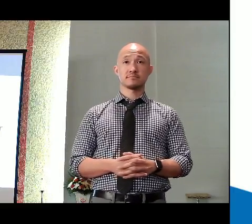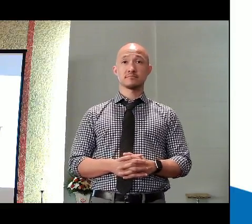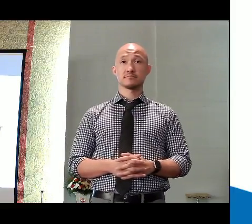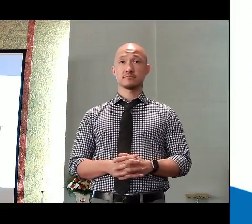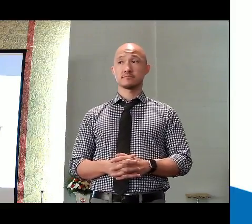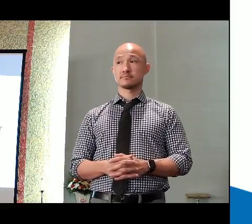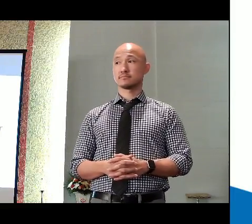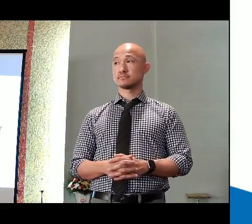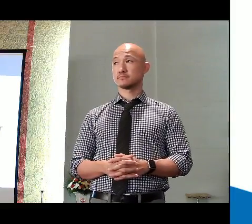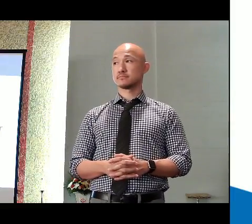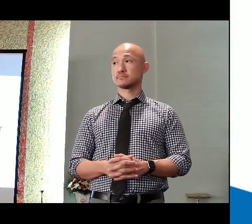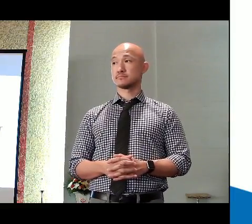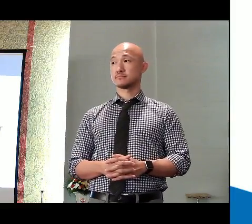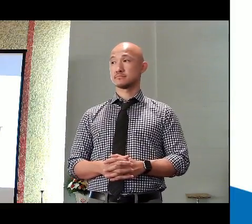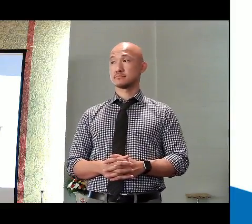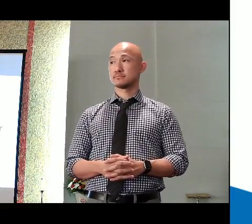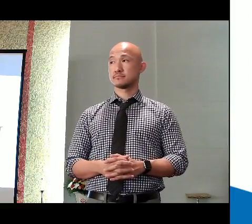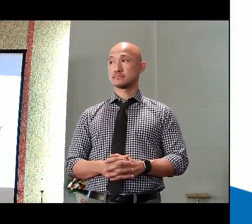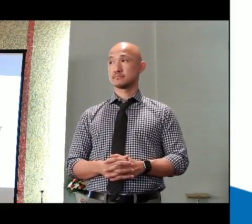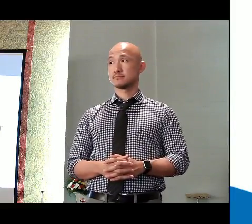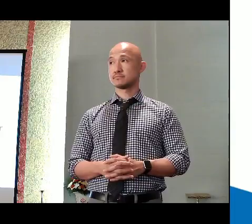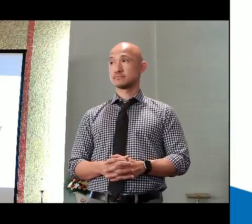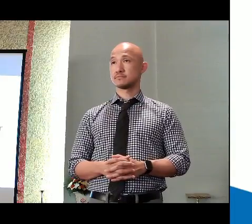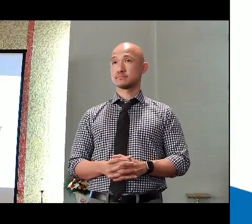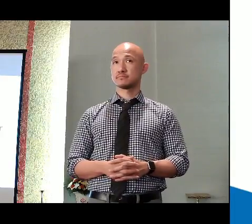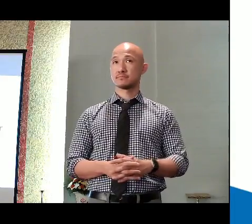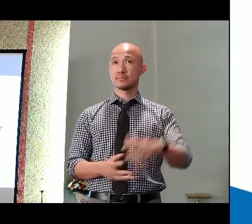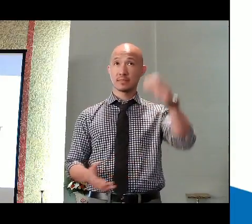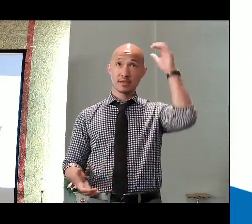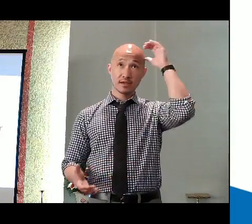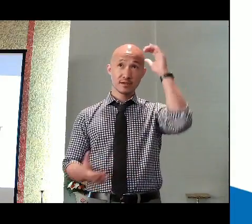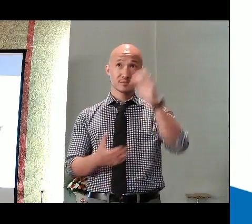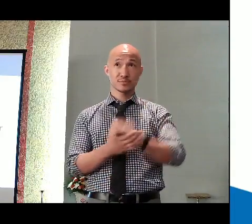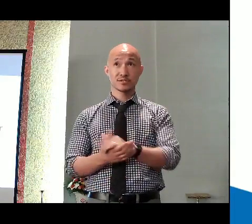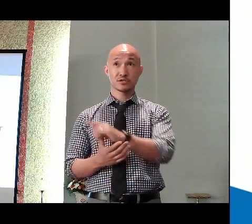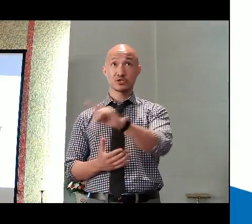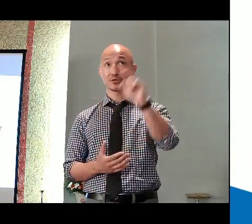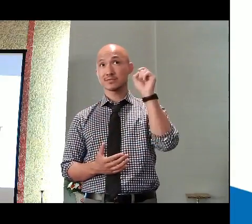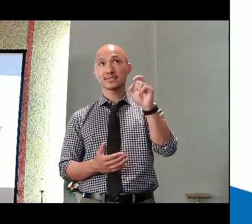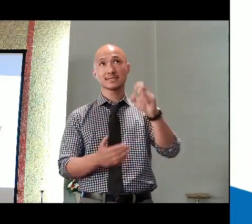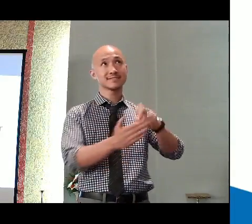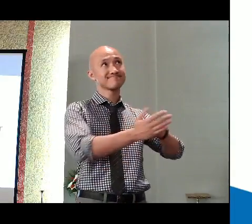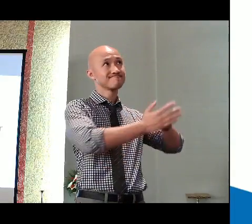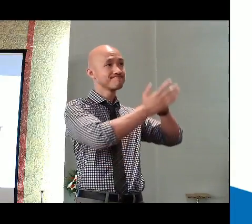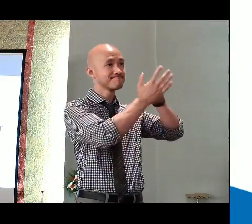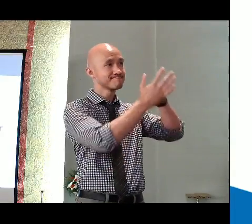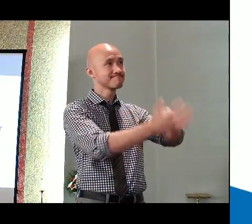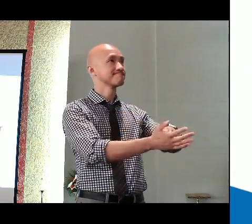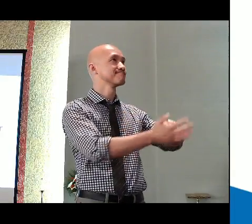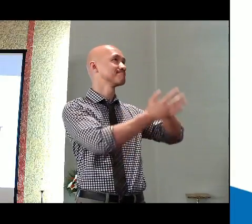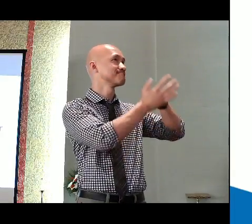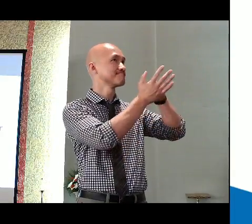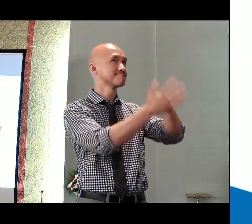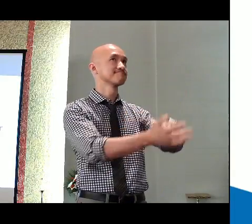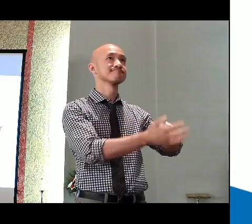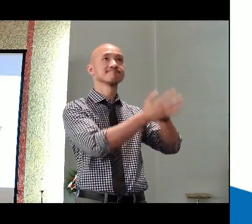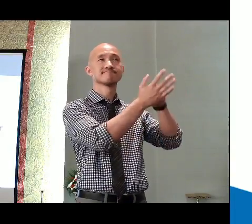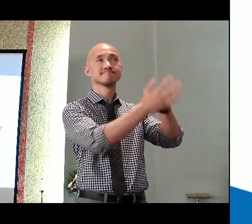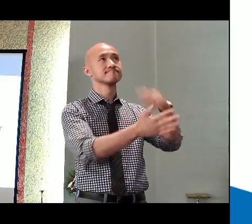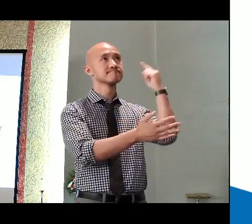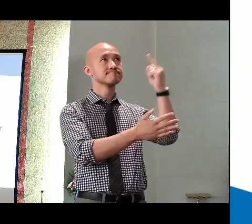than that calling. Husbands, we need to be on our knees, desiring to get in